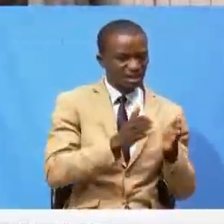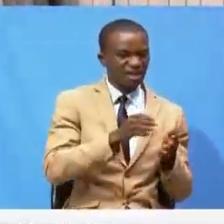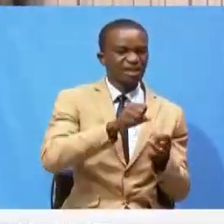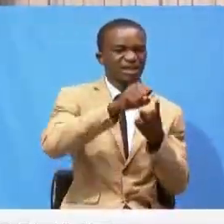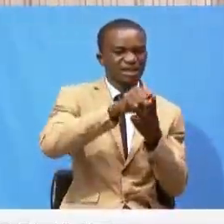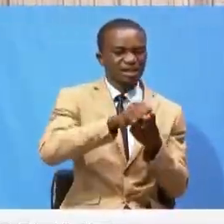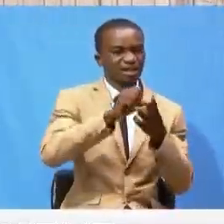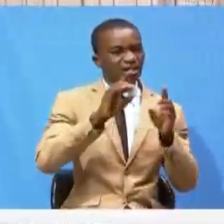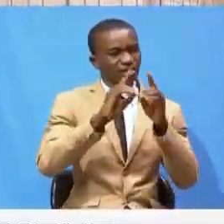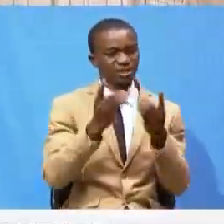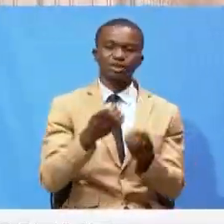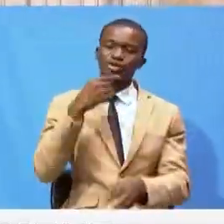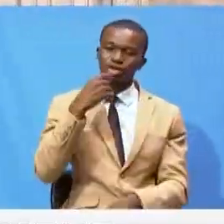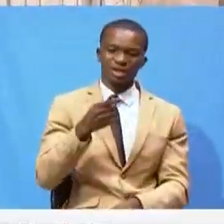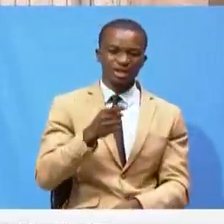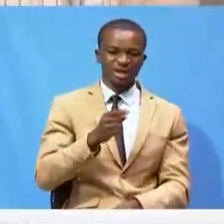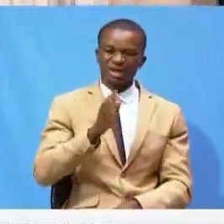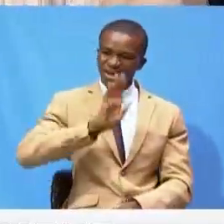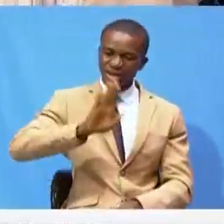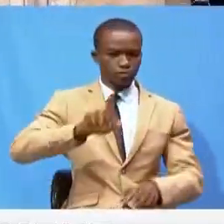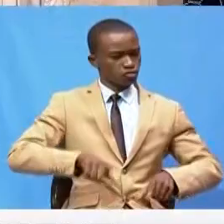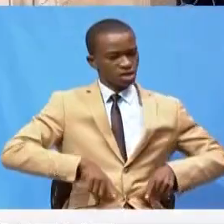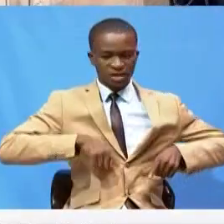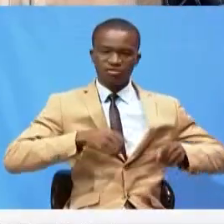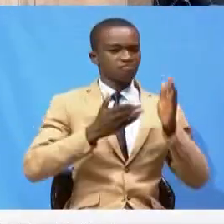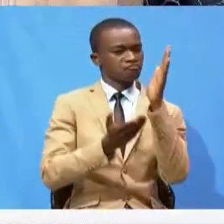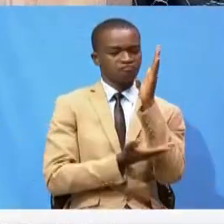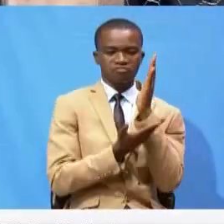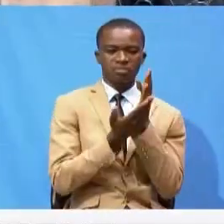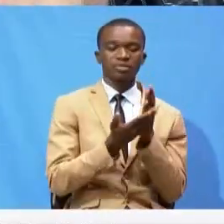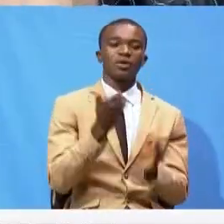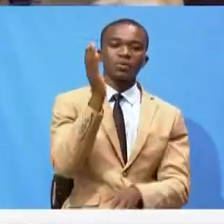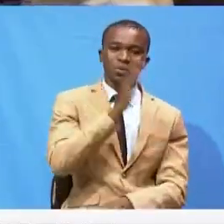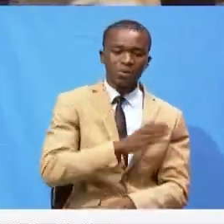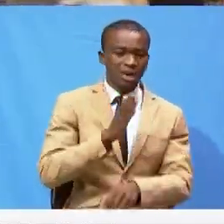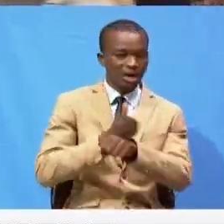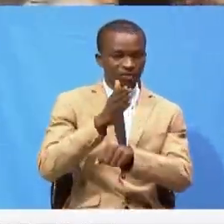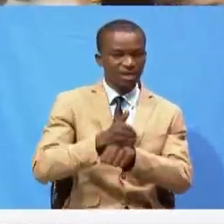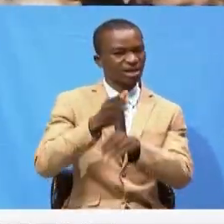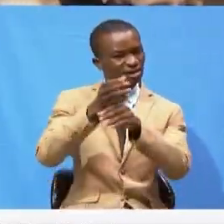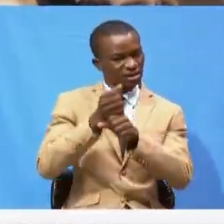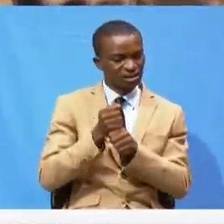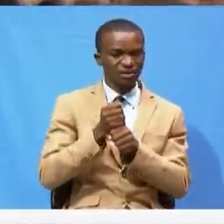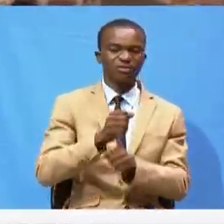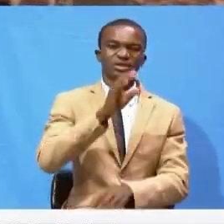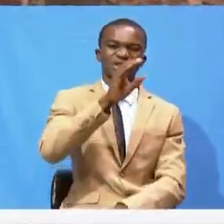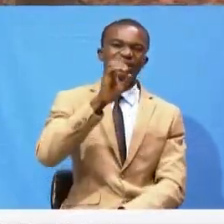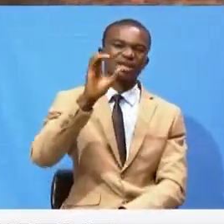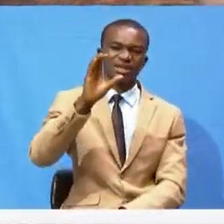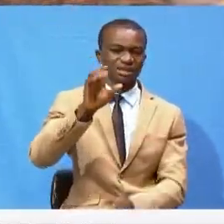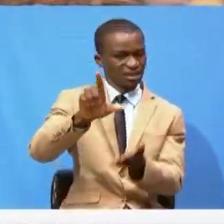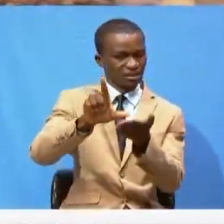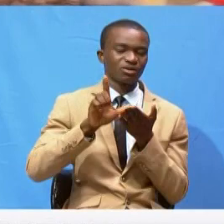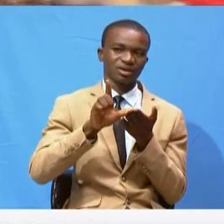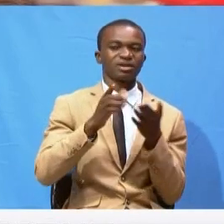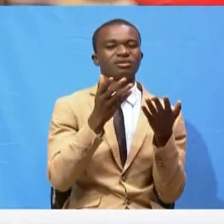indicated that their livelihoods have been transformed after receiving financial support from CEC, which they invested in poultry farming following